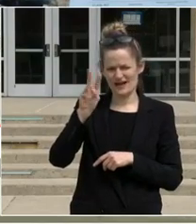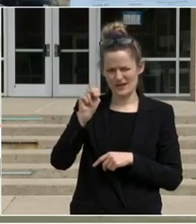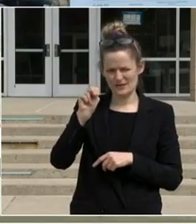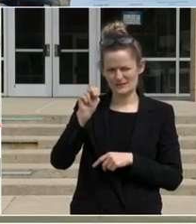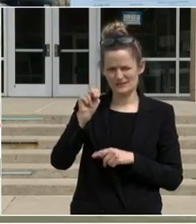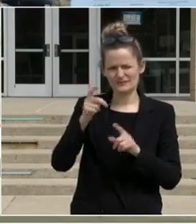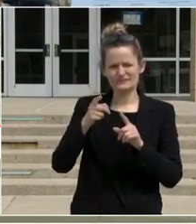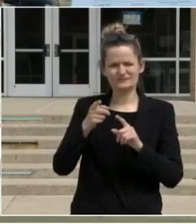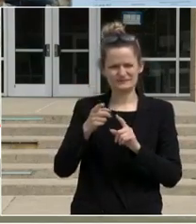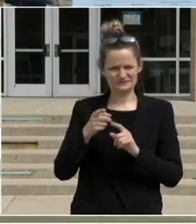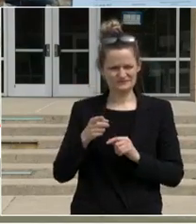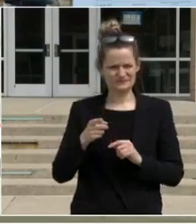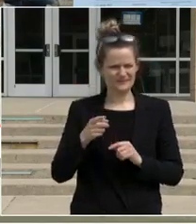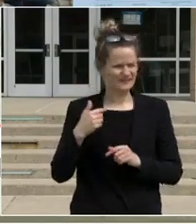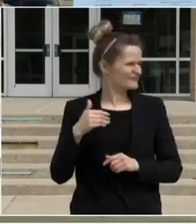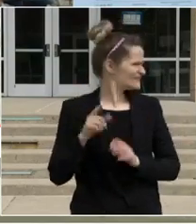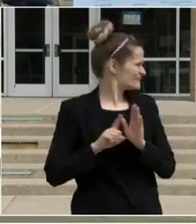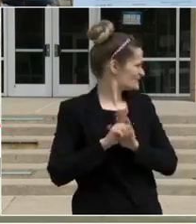fella.